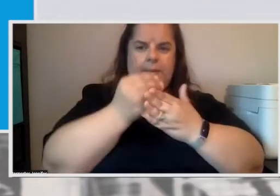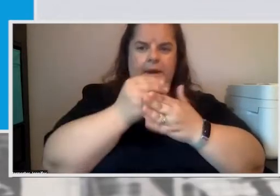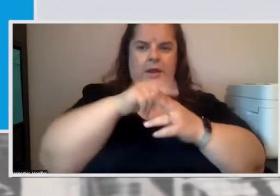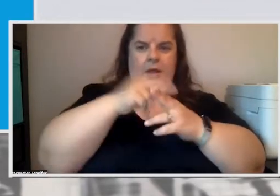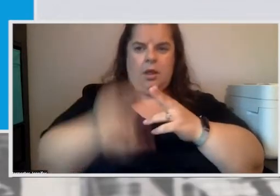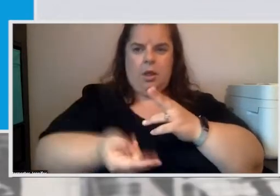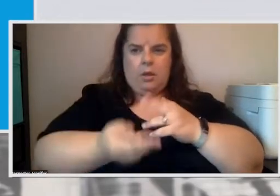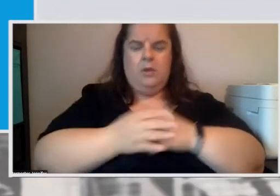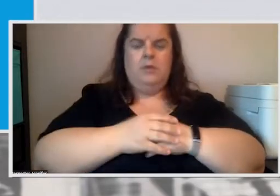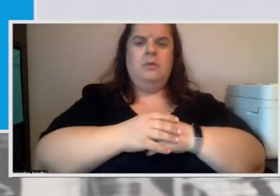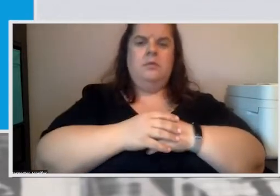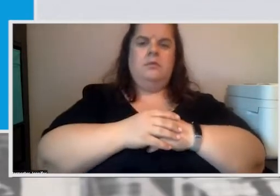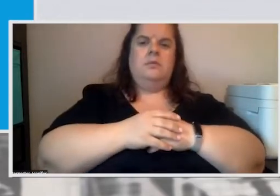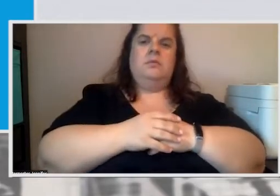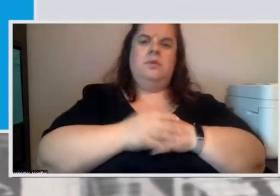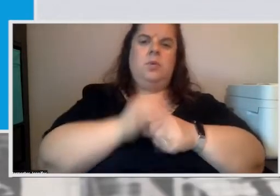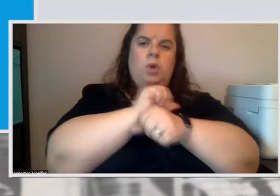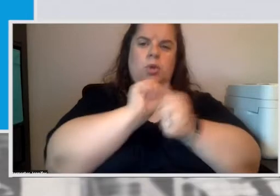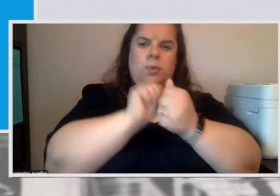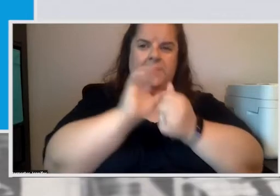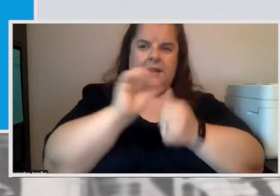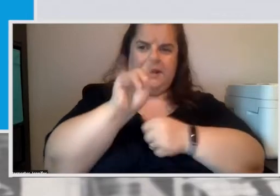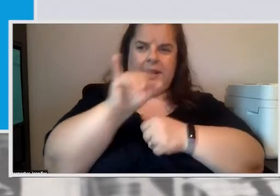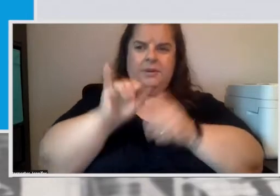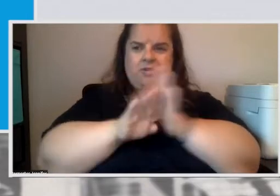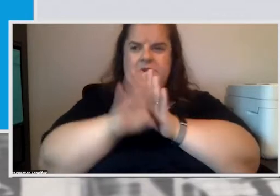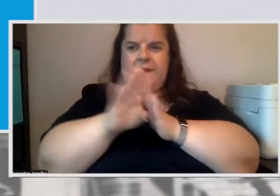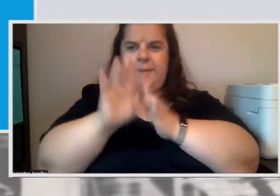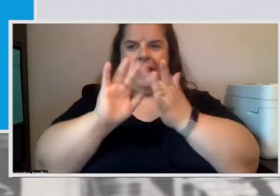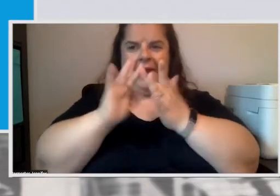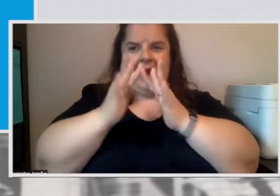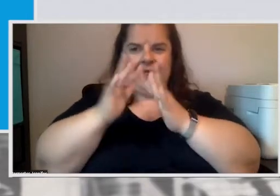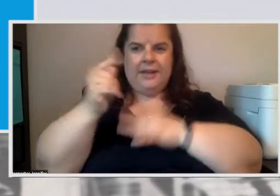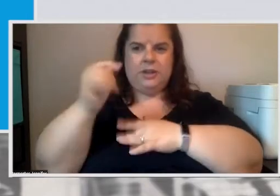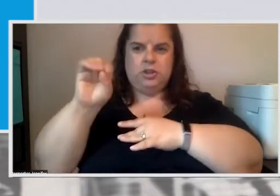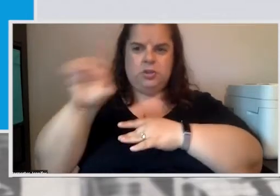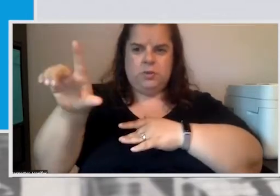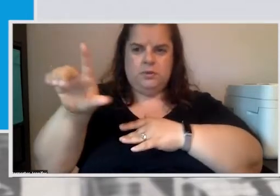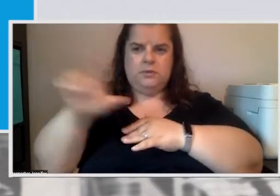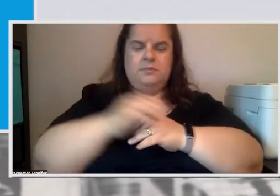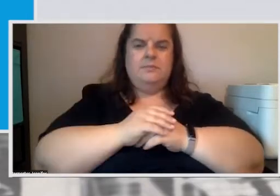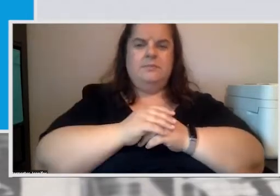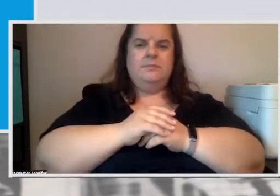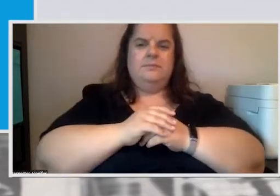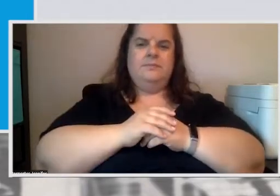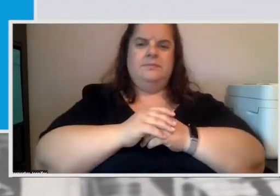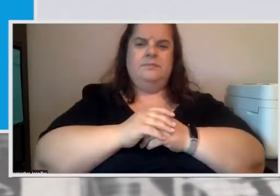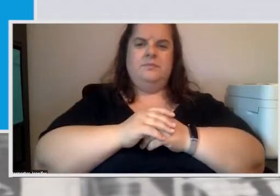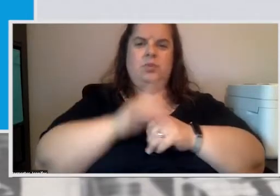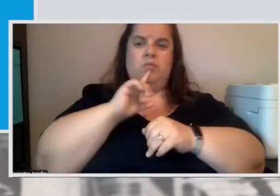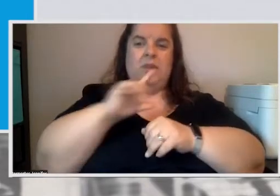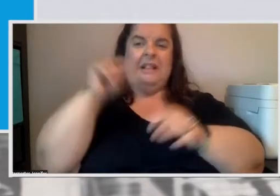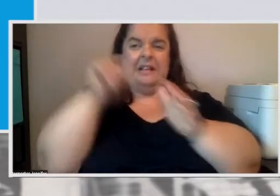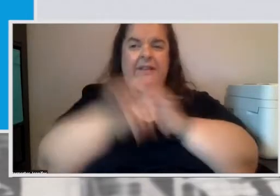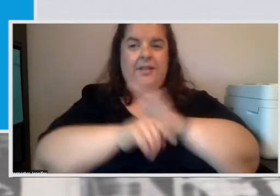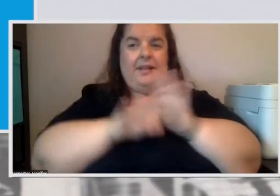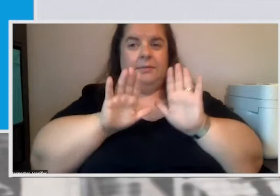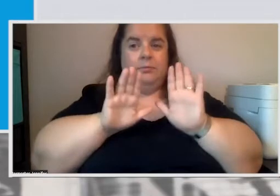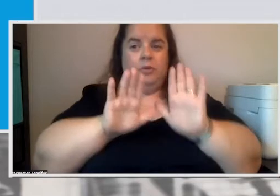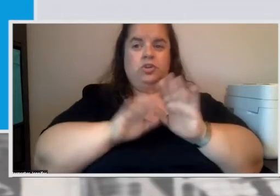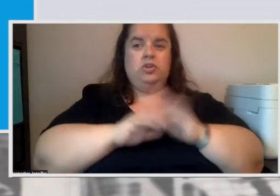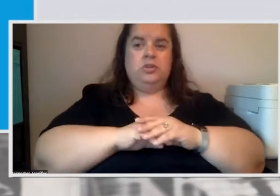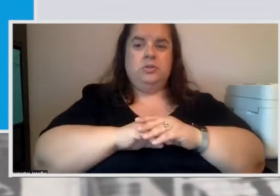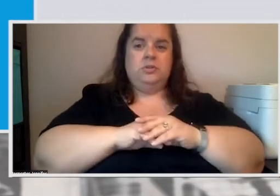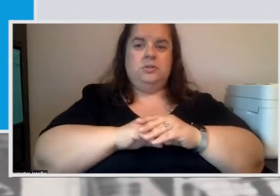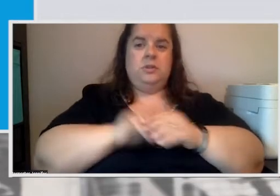to develop the online tool. And we also really heavily pushed making sure that areas of the